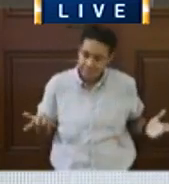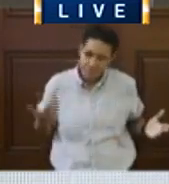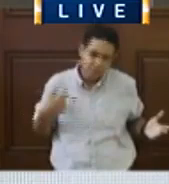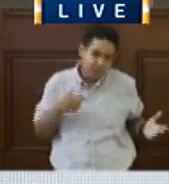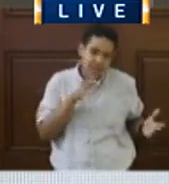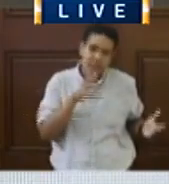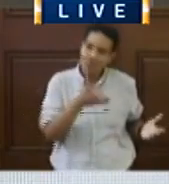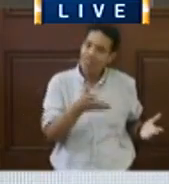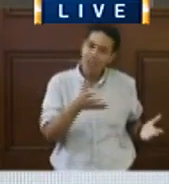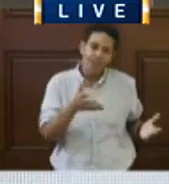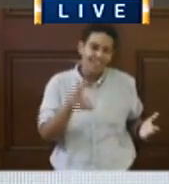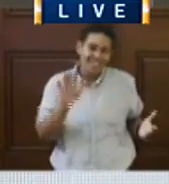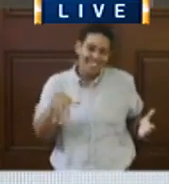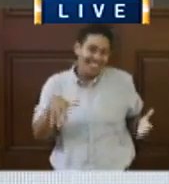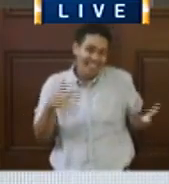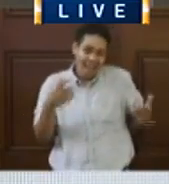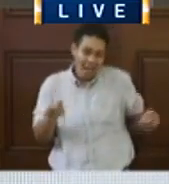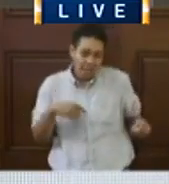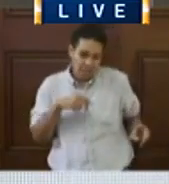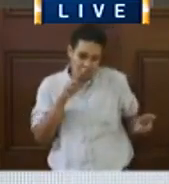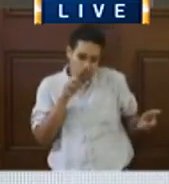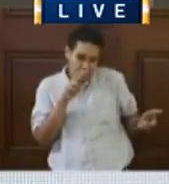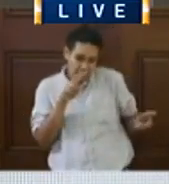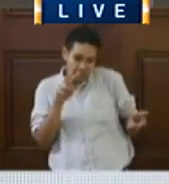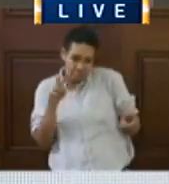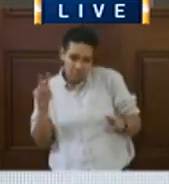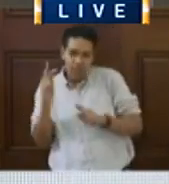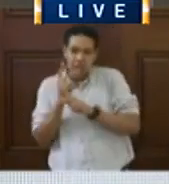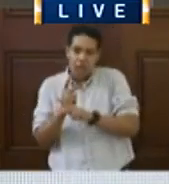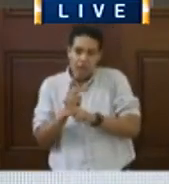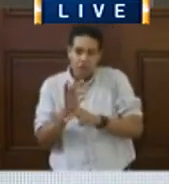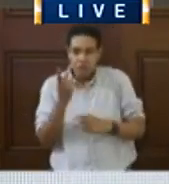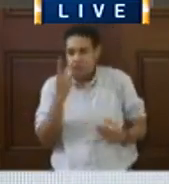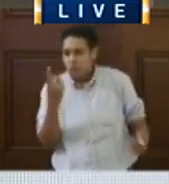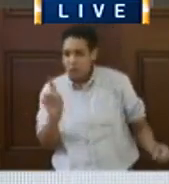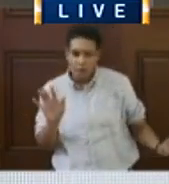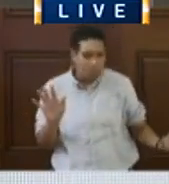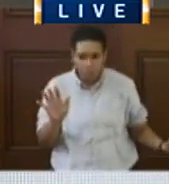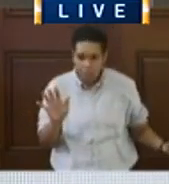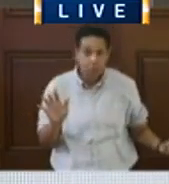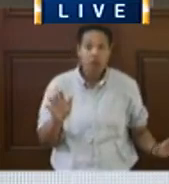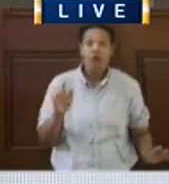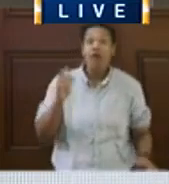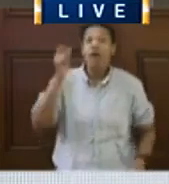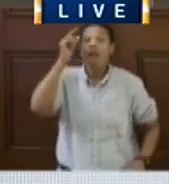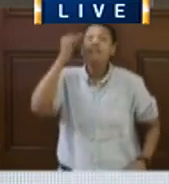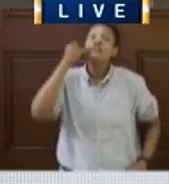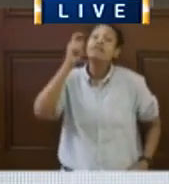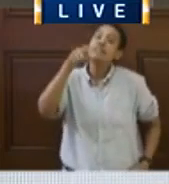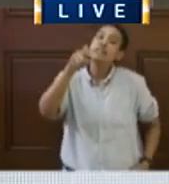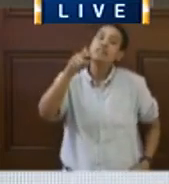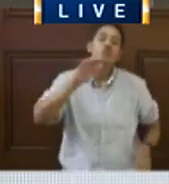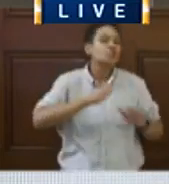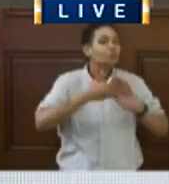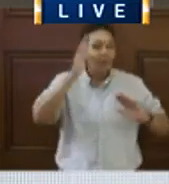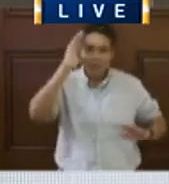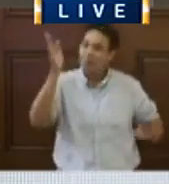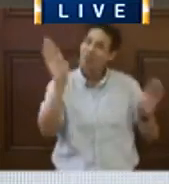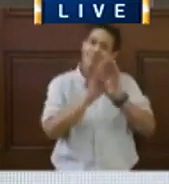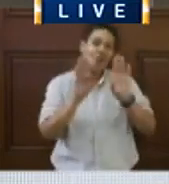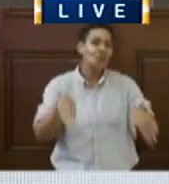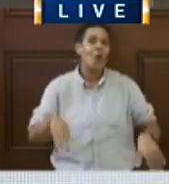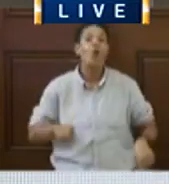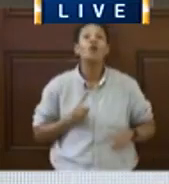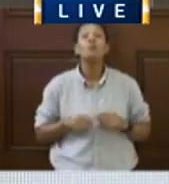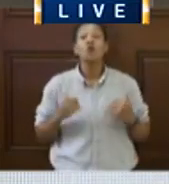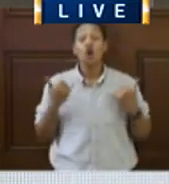the situation very carefully. Rest assured that if it is needed, we will. But at this